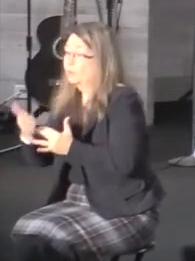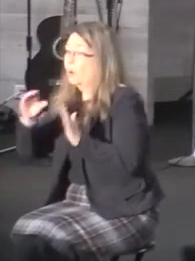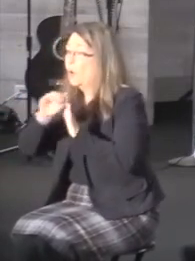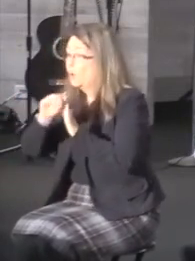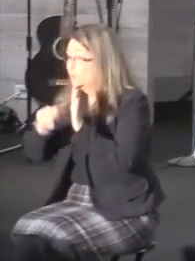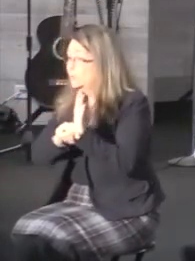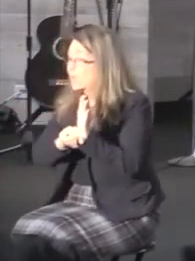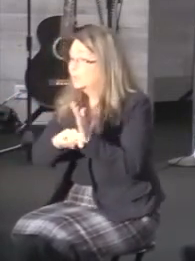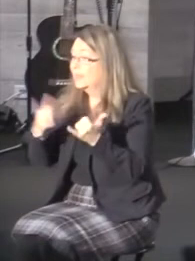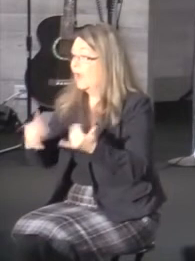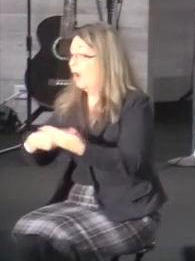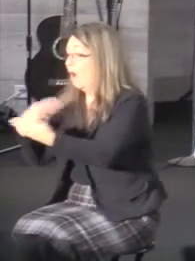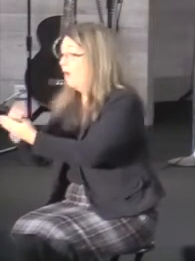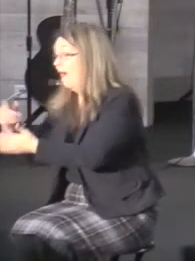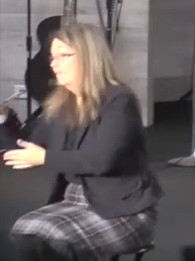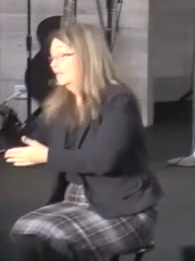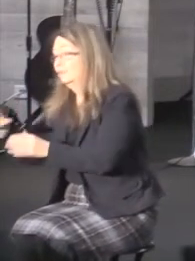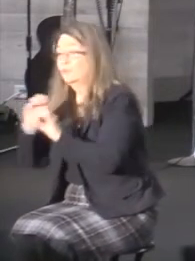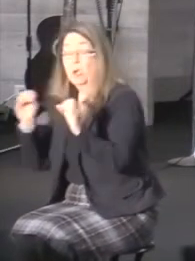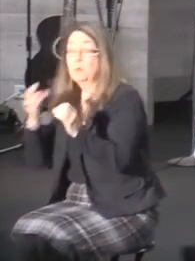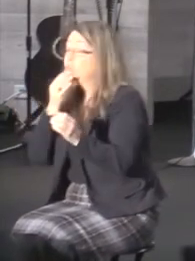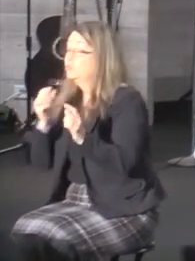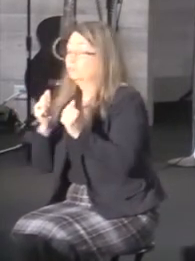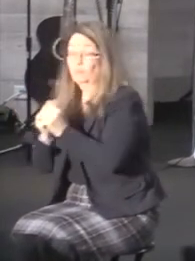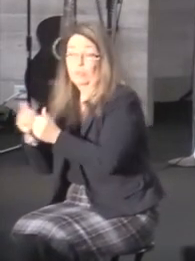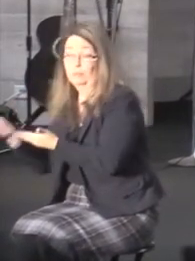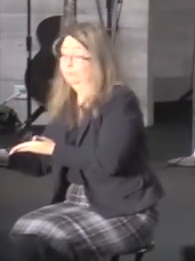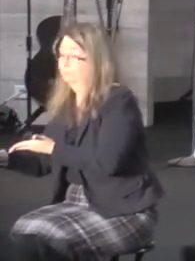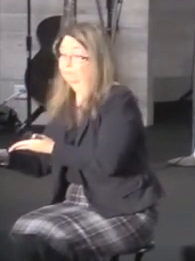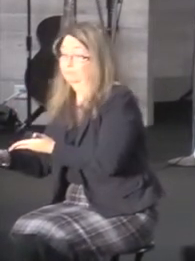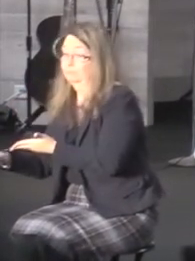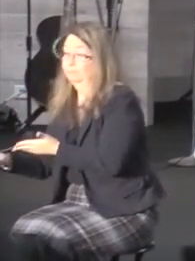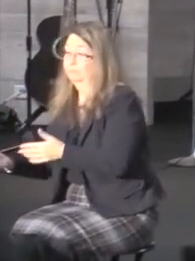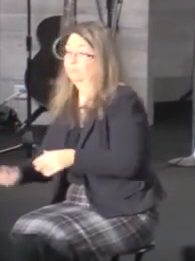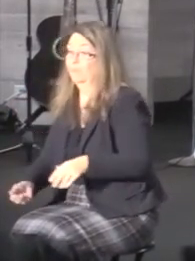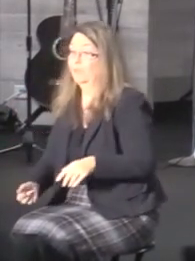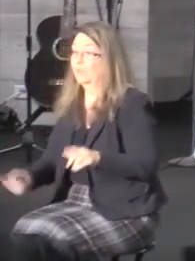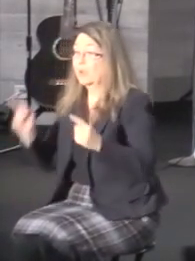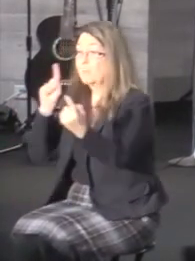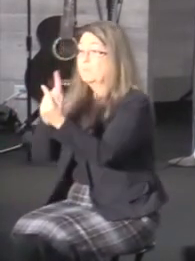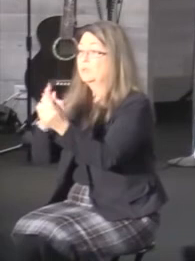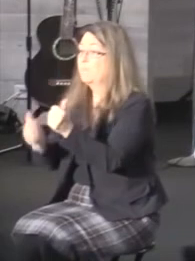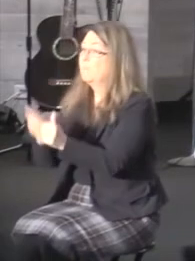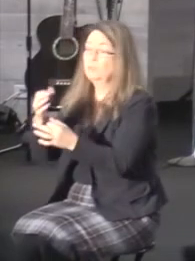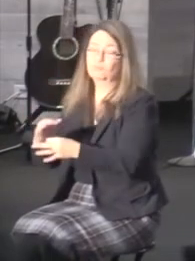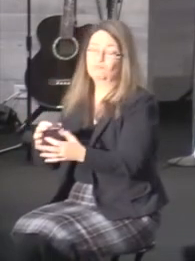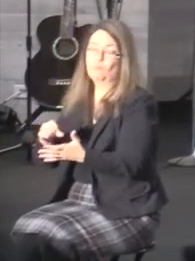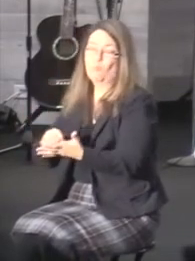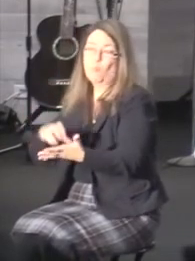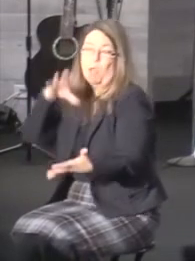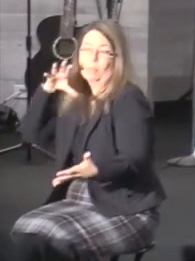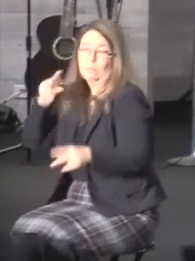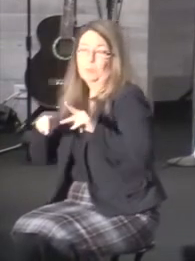here he goes to Philippi with hardly any Jews, and he goes right to the most intelligent and the most wealthy people of the city,